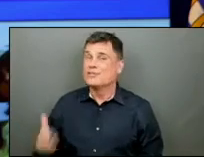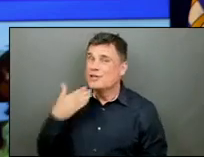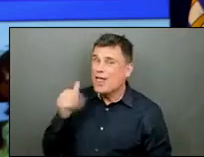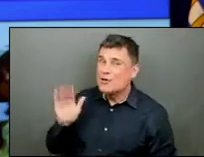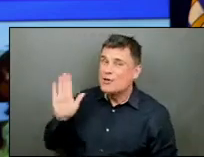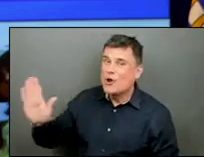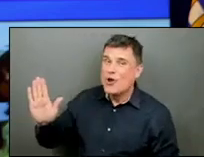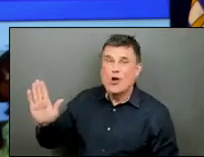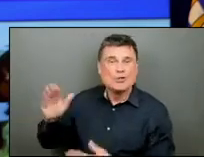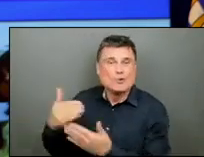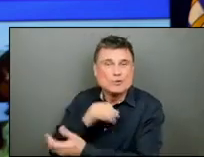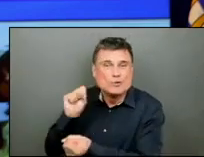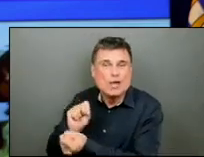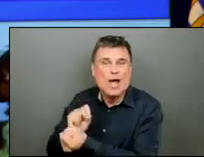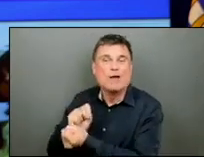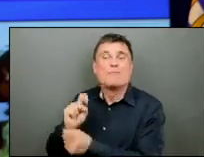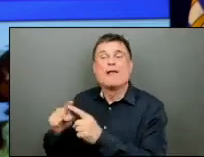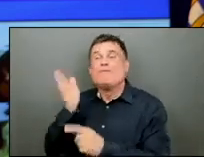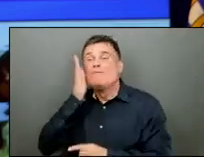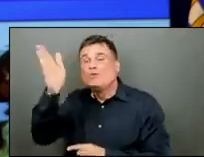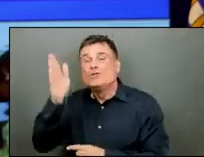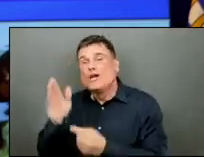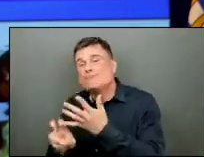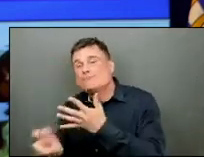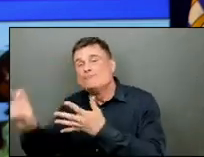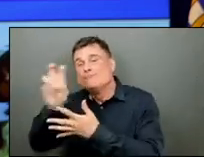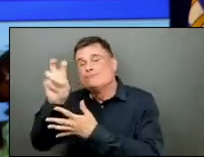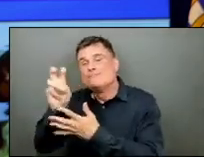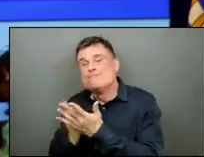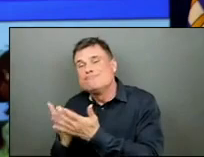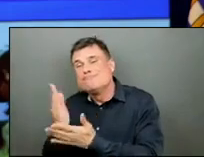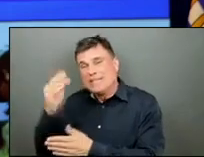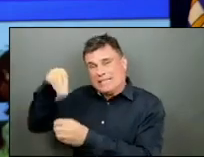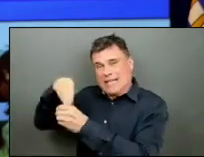now, as well as future career opportunities within the public service. A